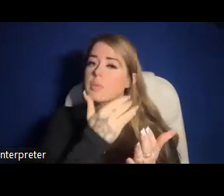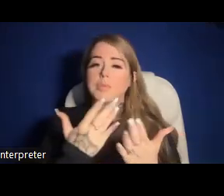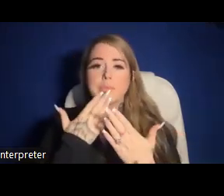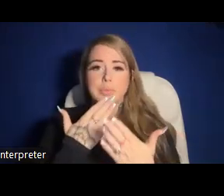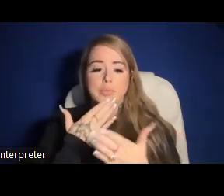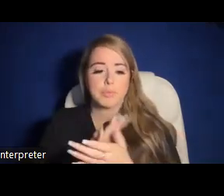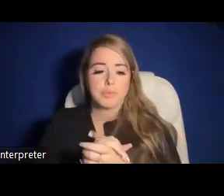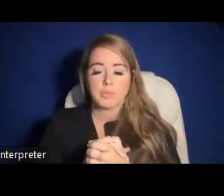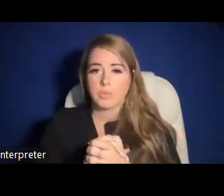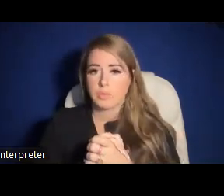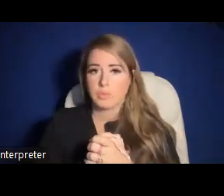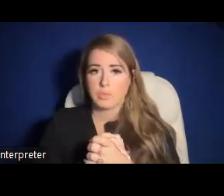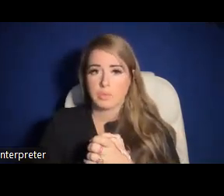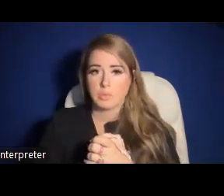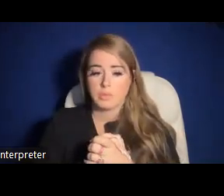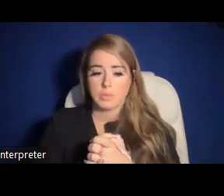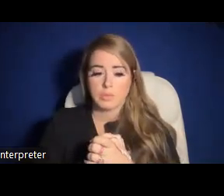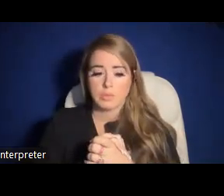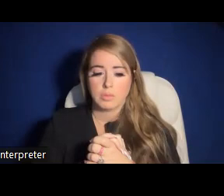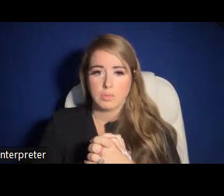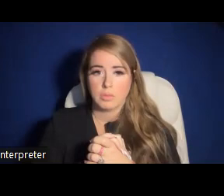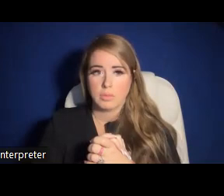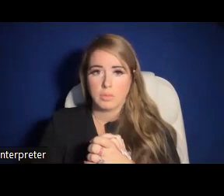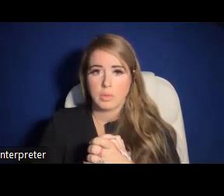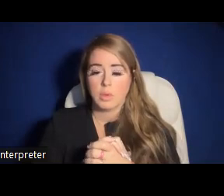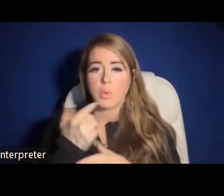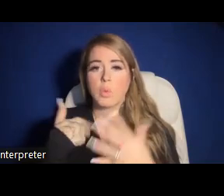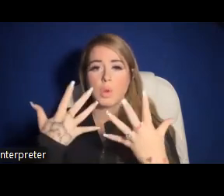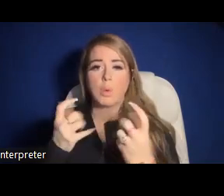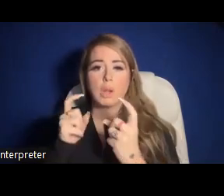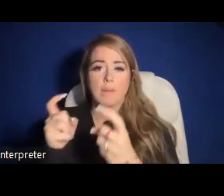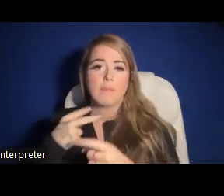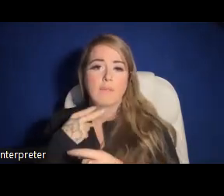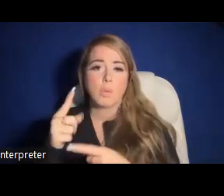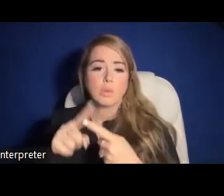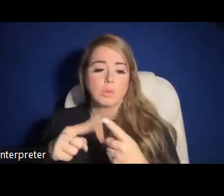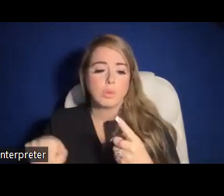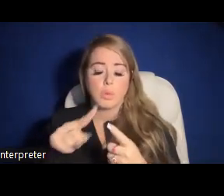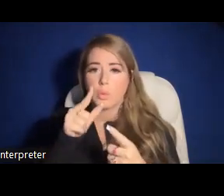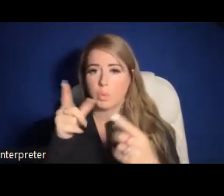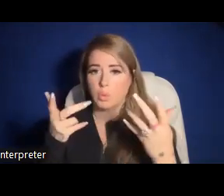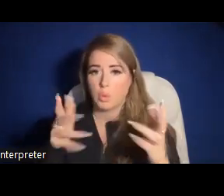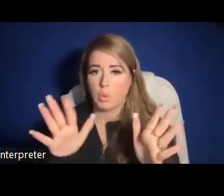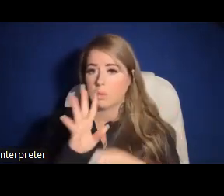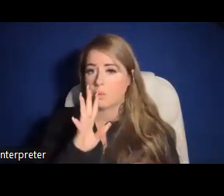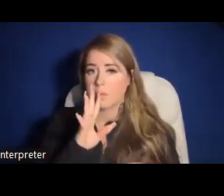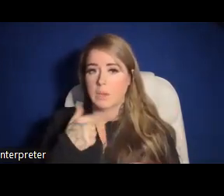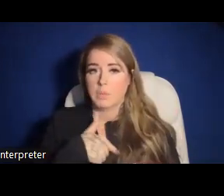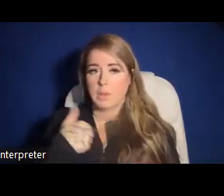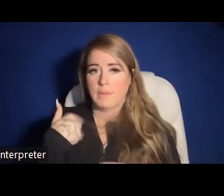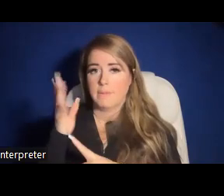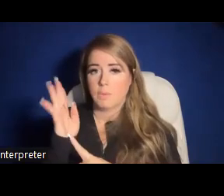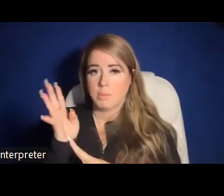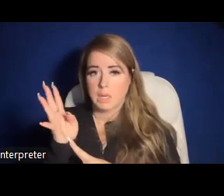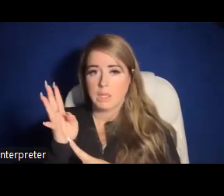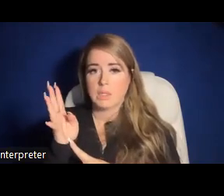you. Thank you. Since we did want to give voice to those who maybe don't normally speak, we got 4 minutes. We'd love to